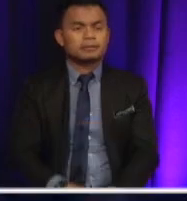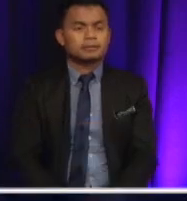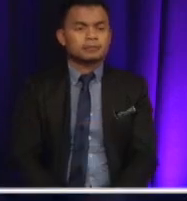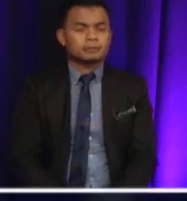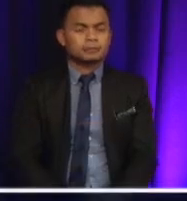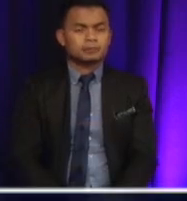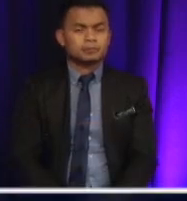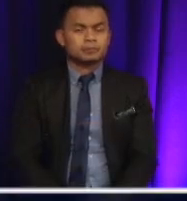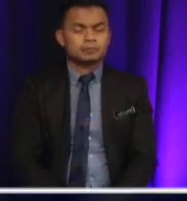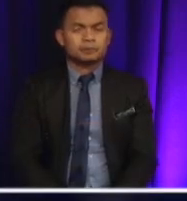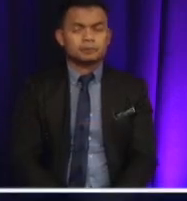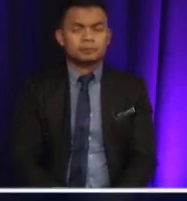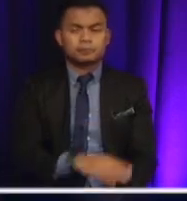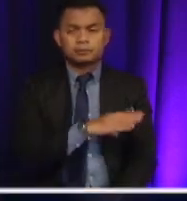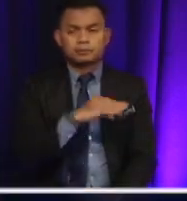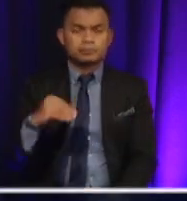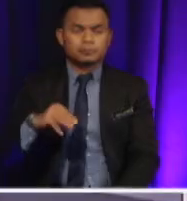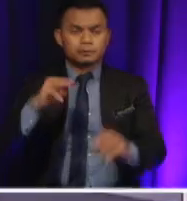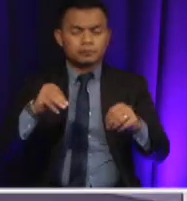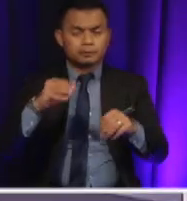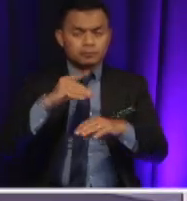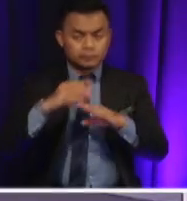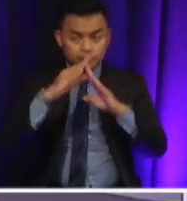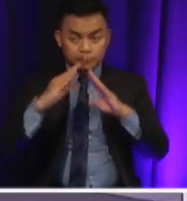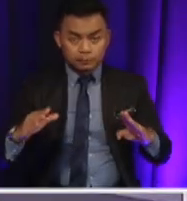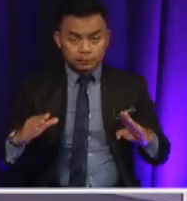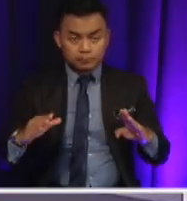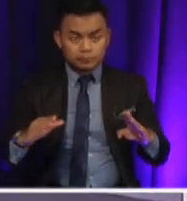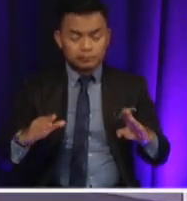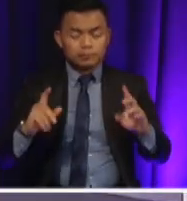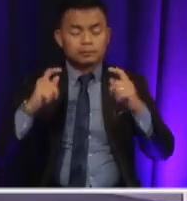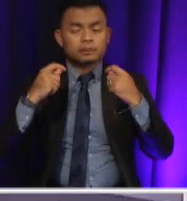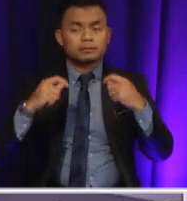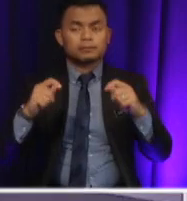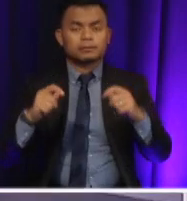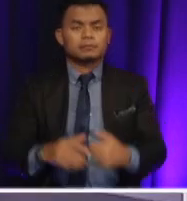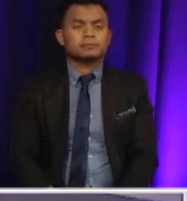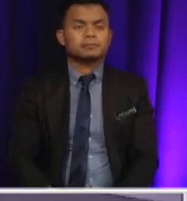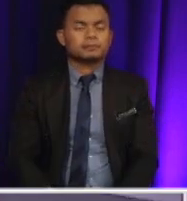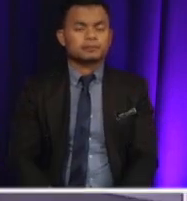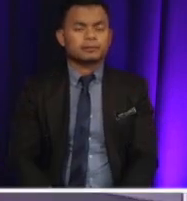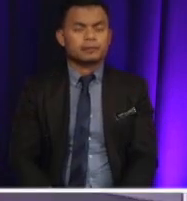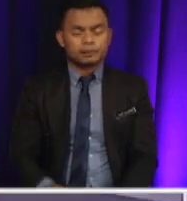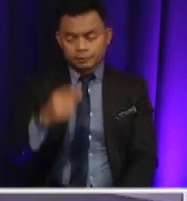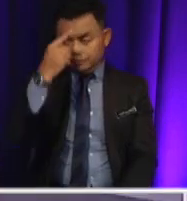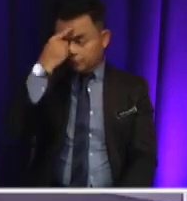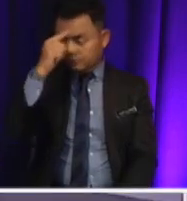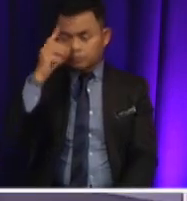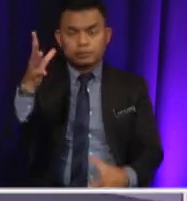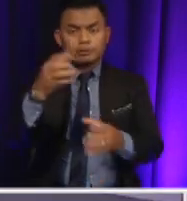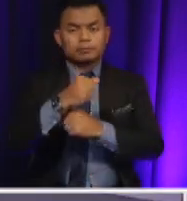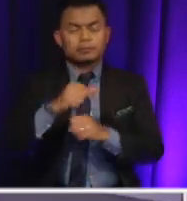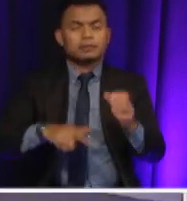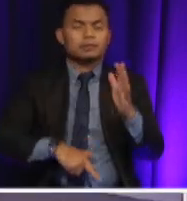So, pupils at home, please try and do the worksheets because it will give you more understanding when you